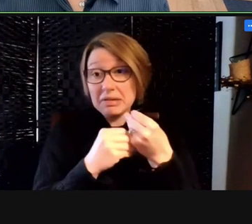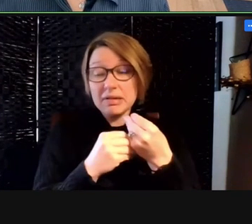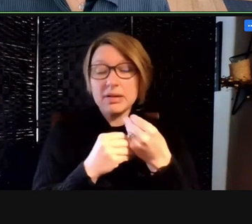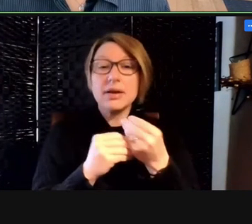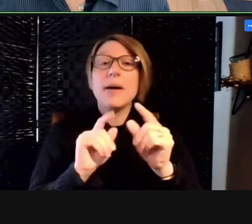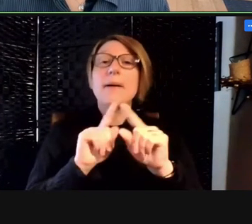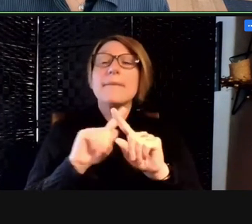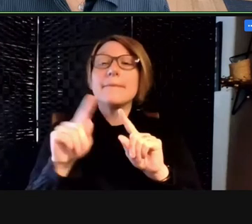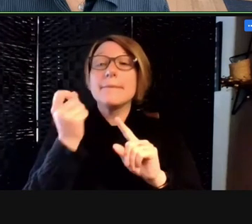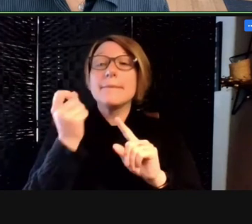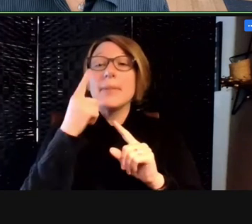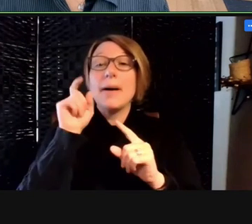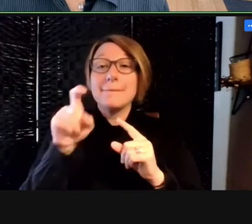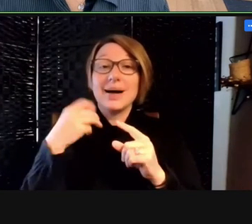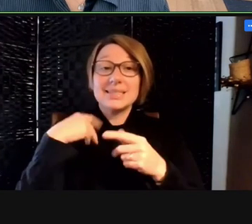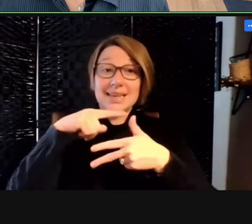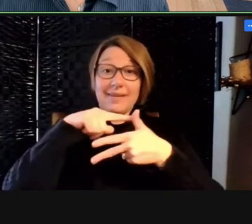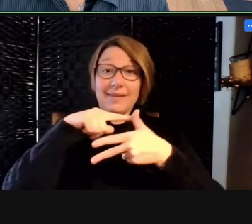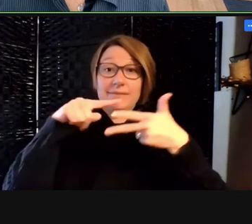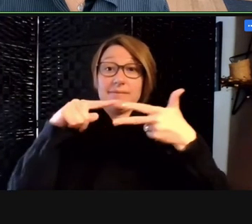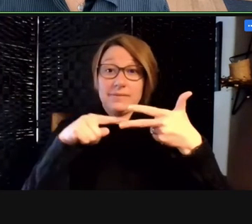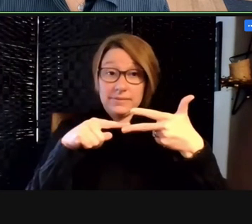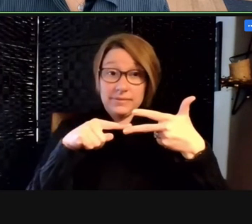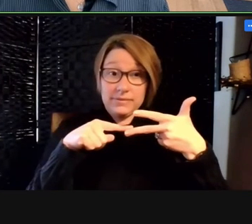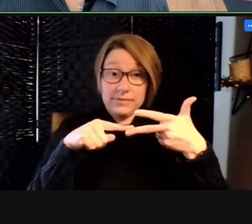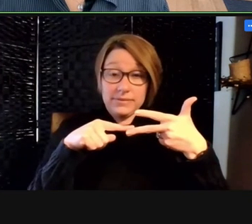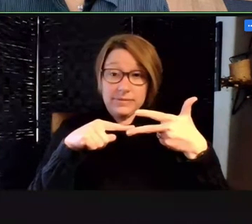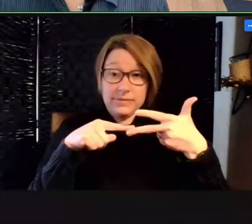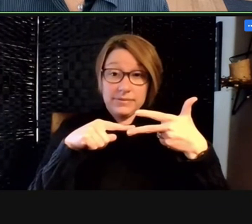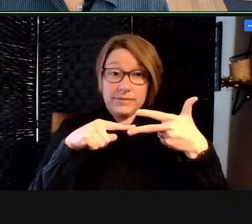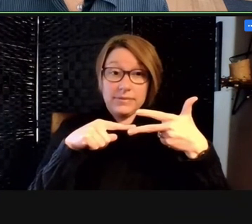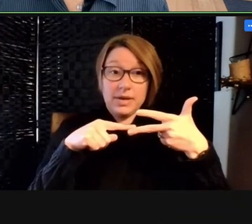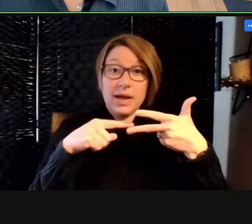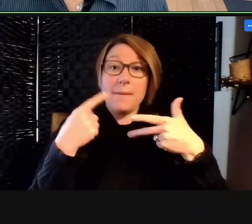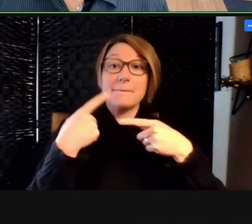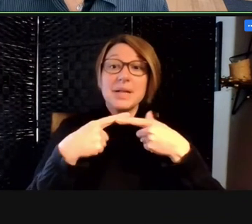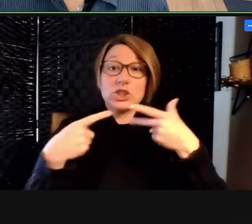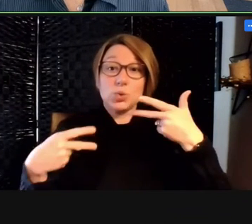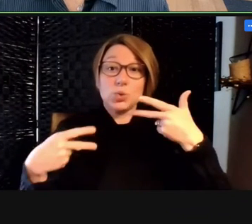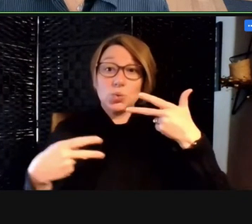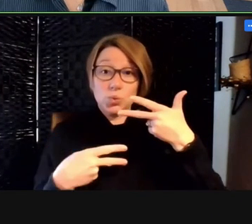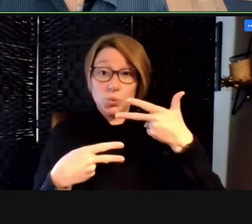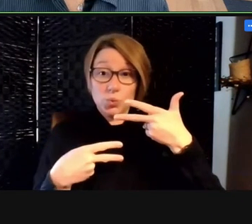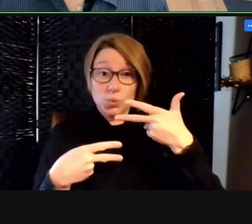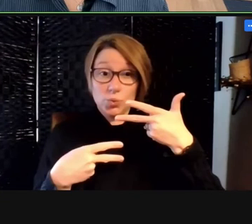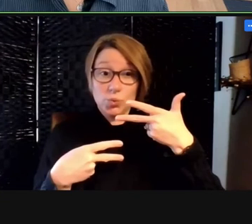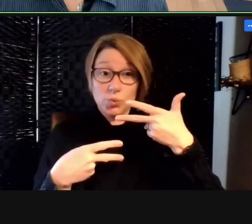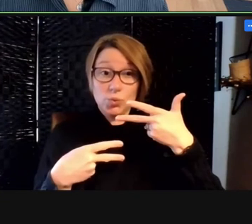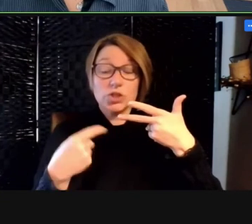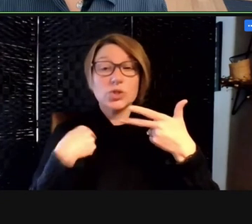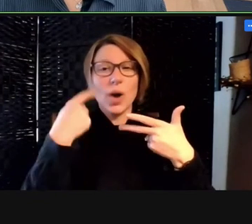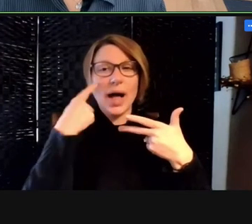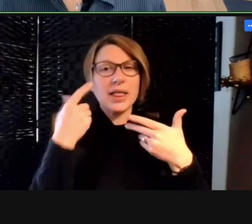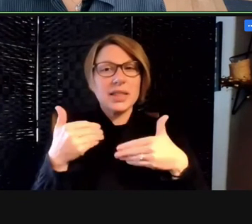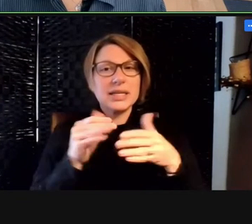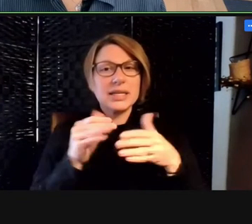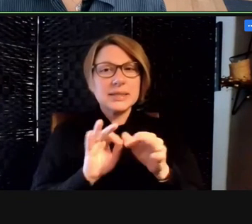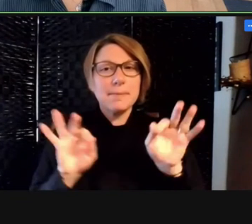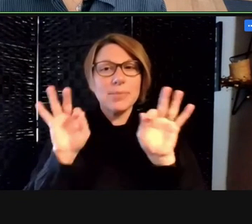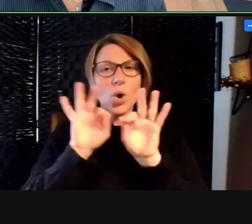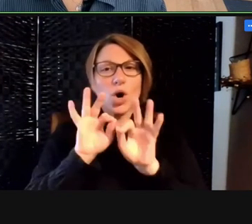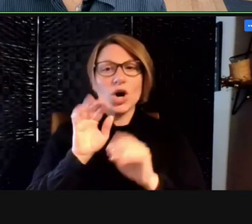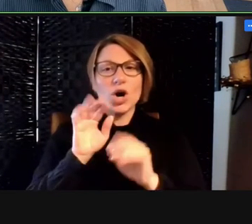meet all three of these top three and then a couple of the bottoms. So this is the where I think it's important to think about deaf